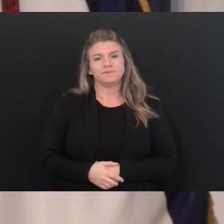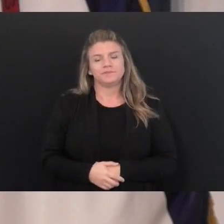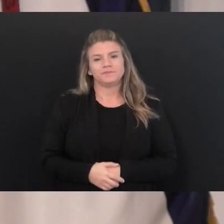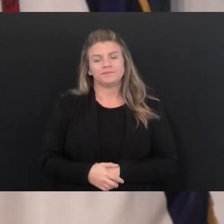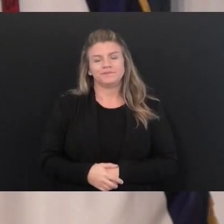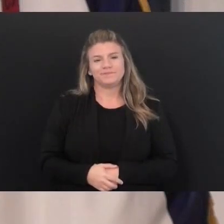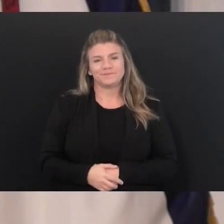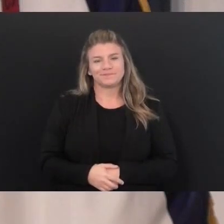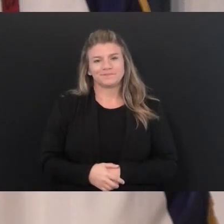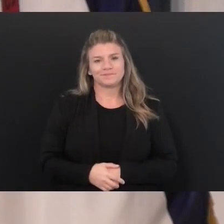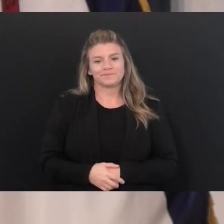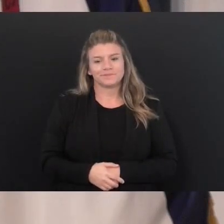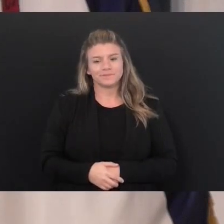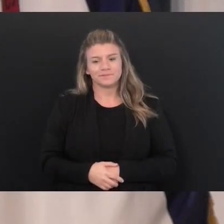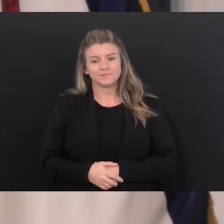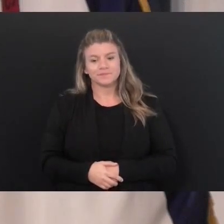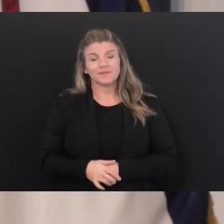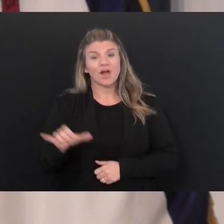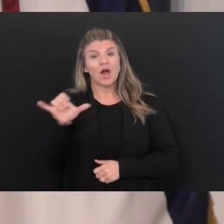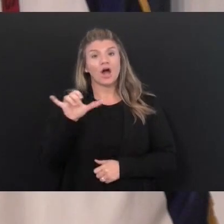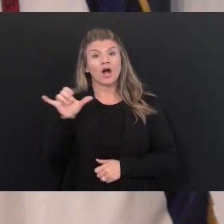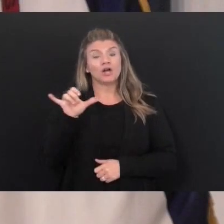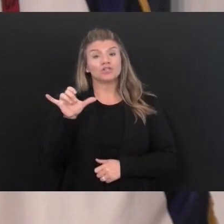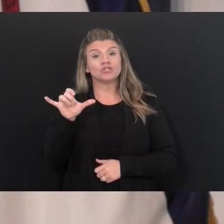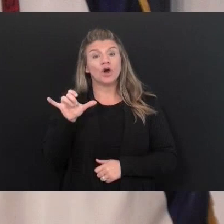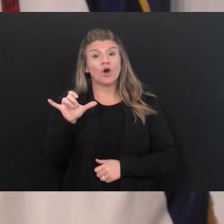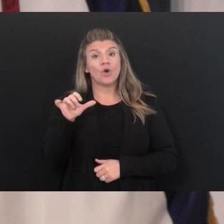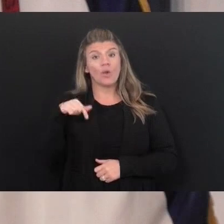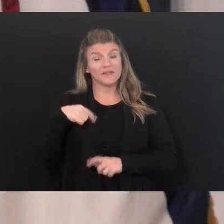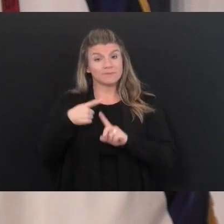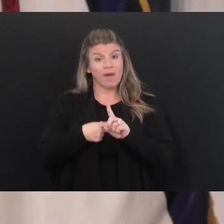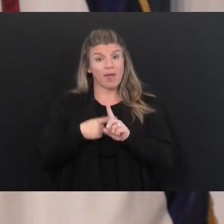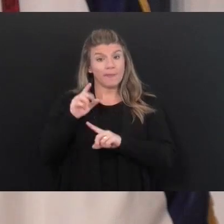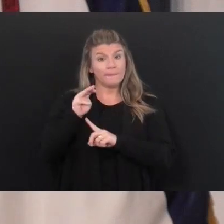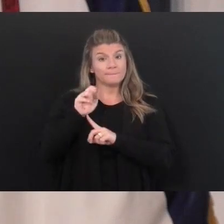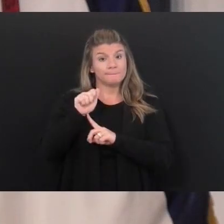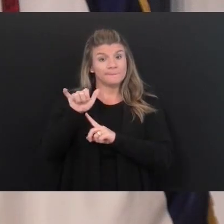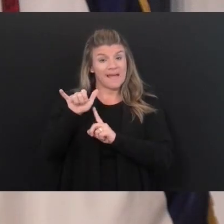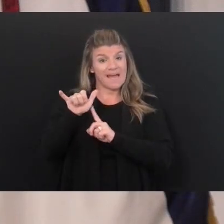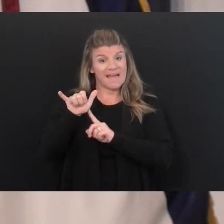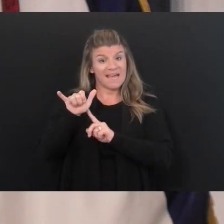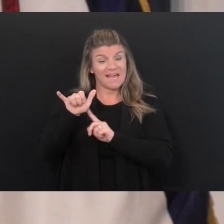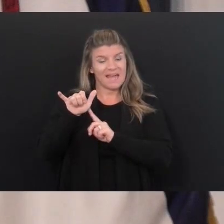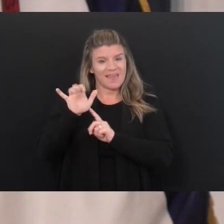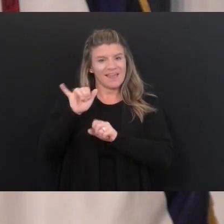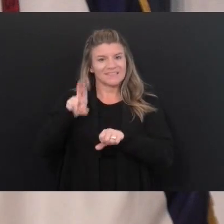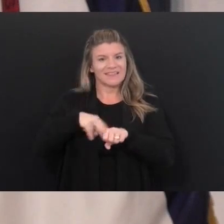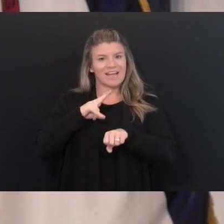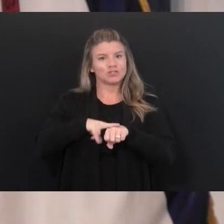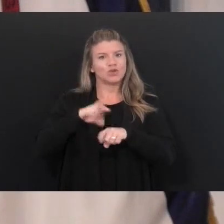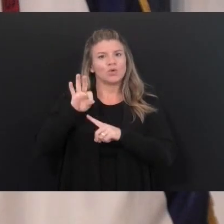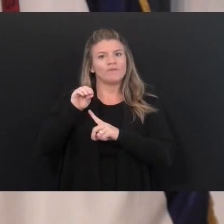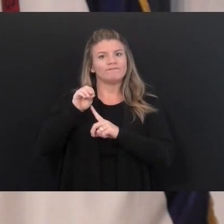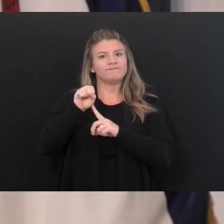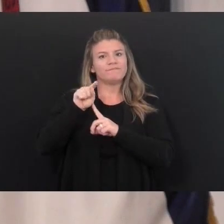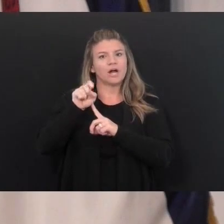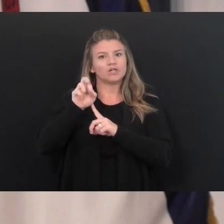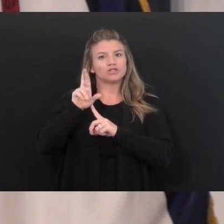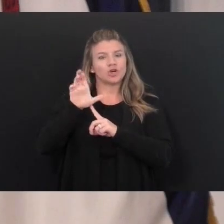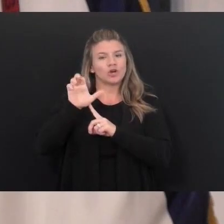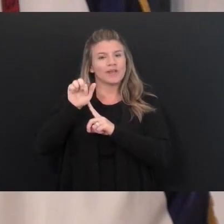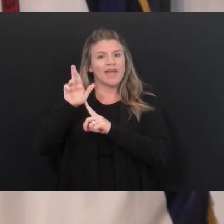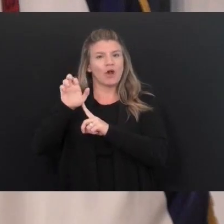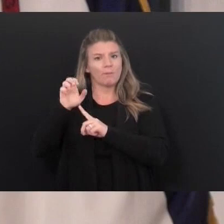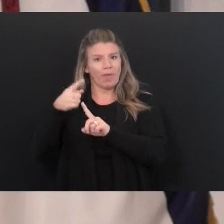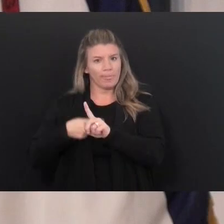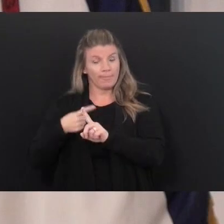also, this is May. The month of May is National Foster Care Month. Now, just think